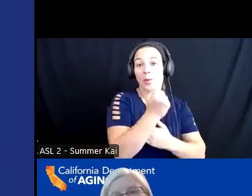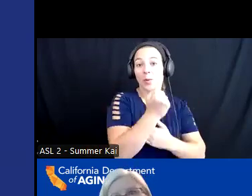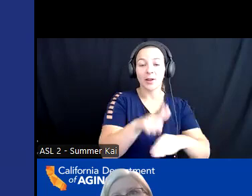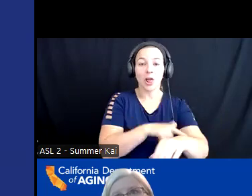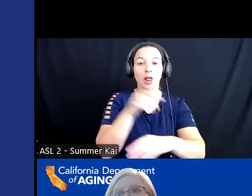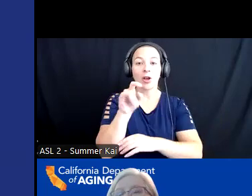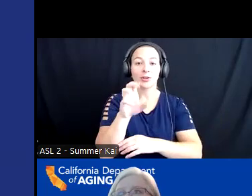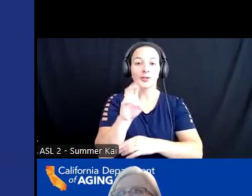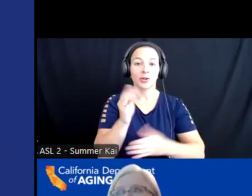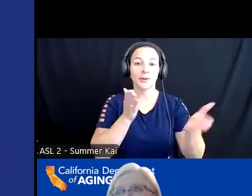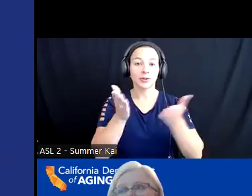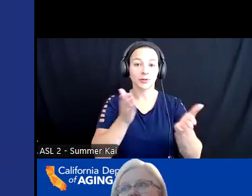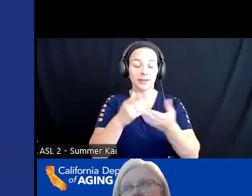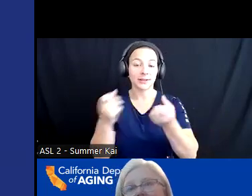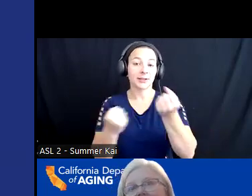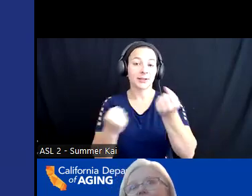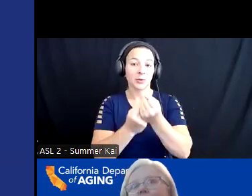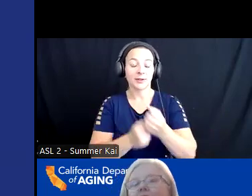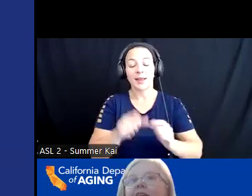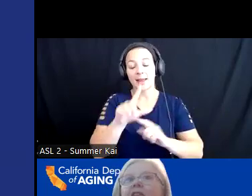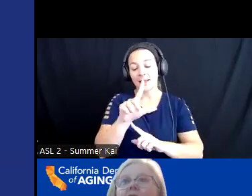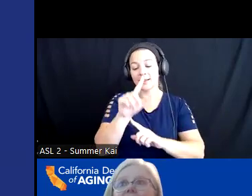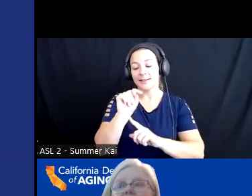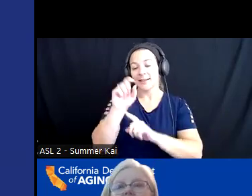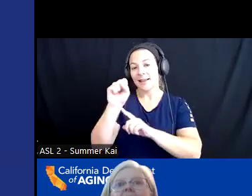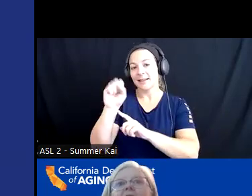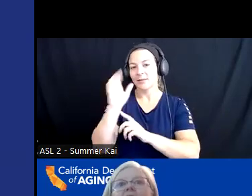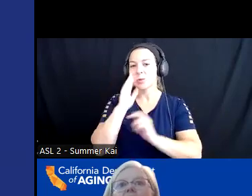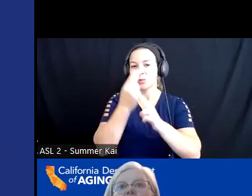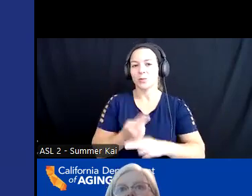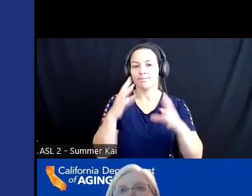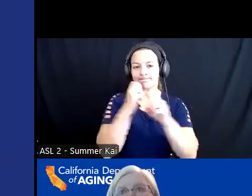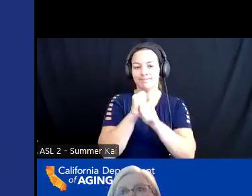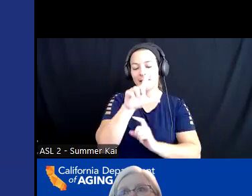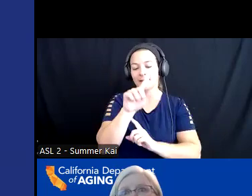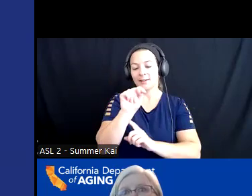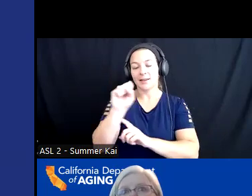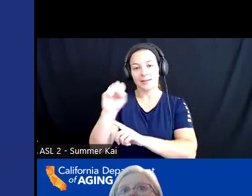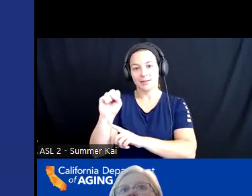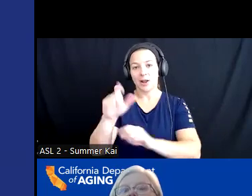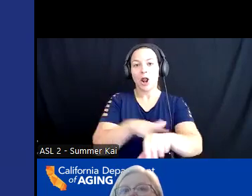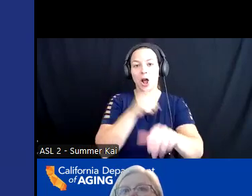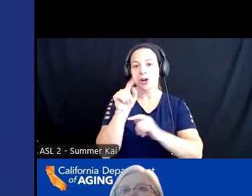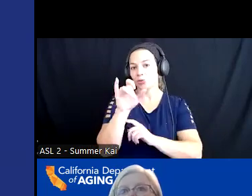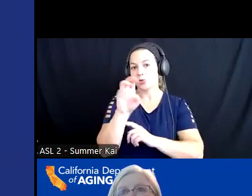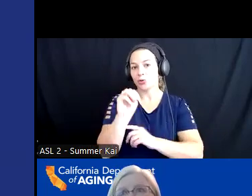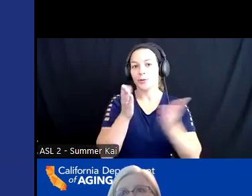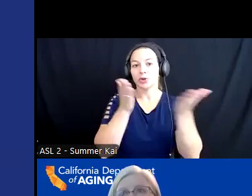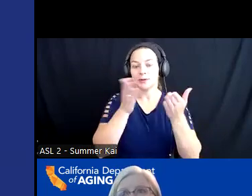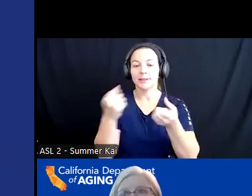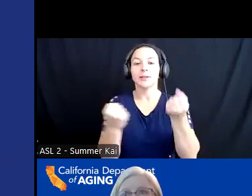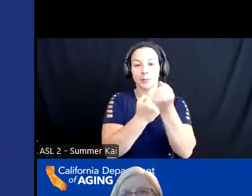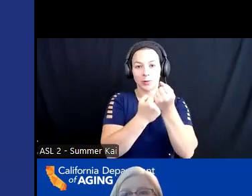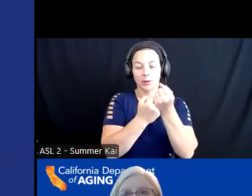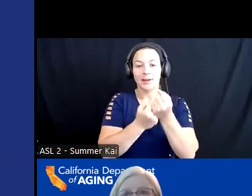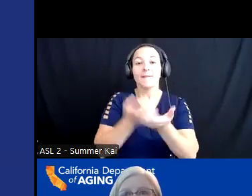and Supports, or LTSS. You will hear that a lot today. Long-Term Services and Supports, Financing,